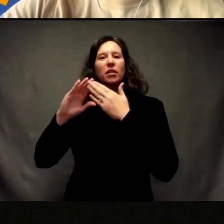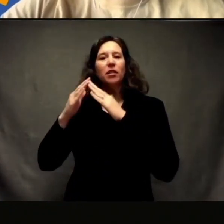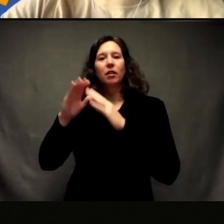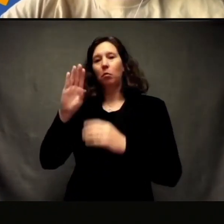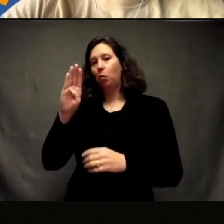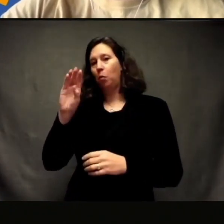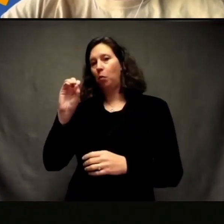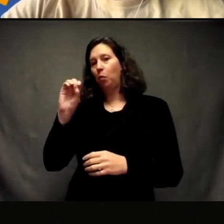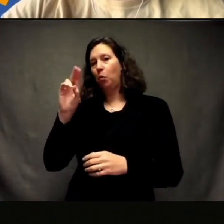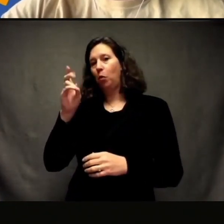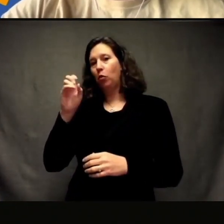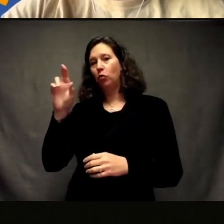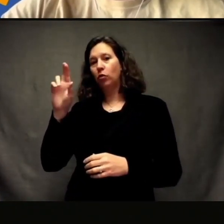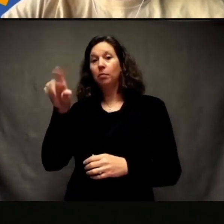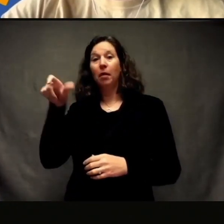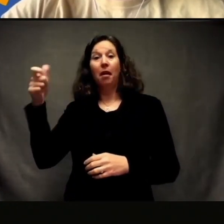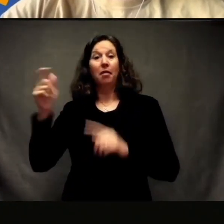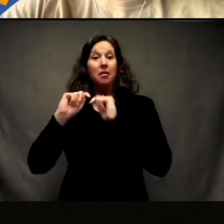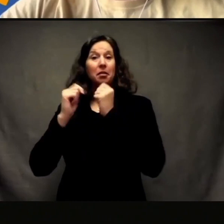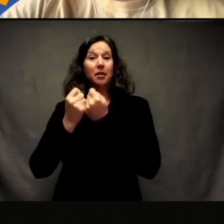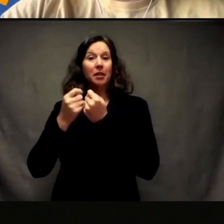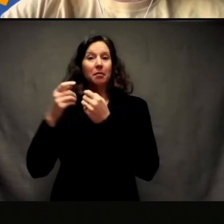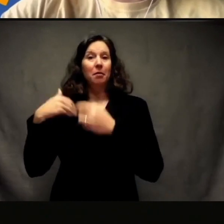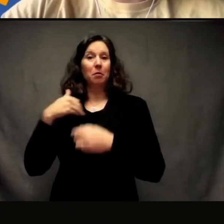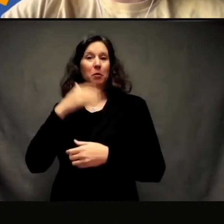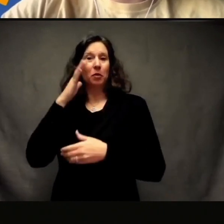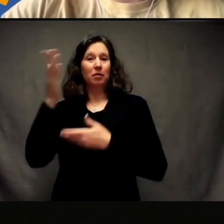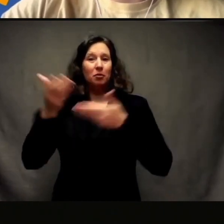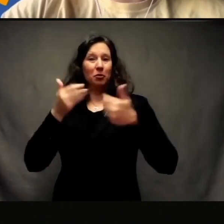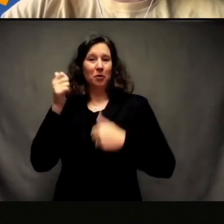members to introduce themselves.